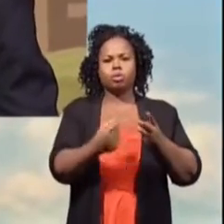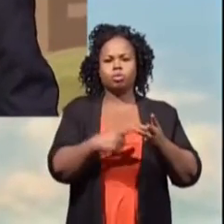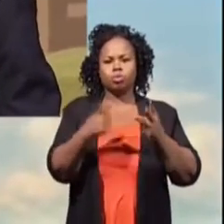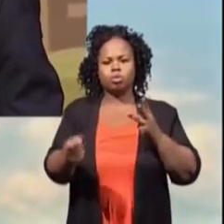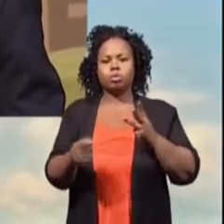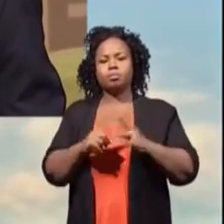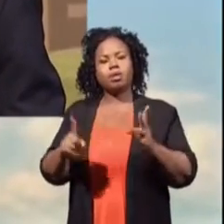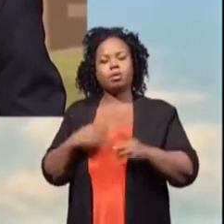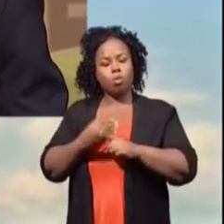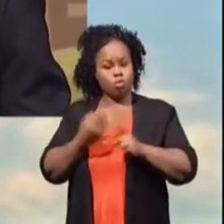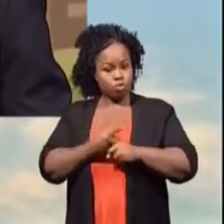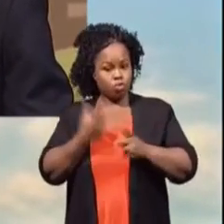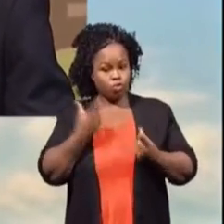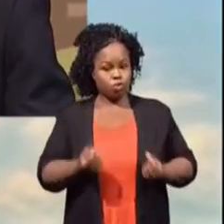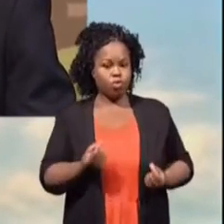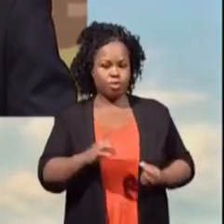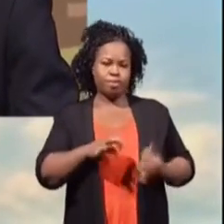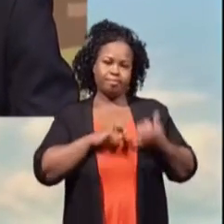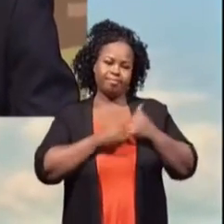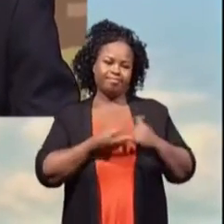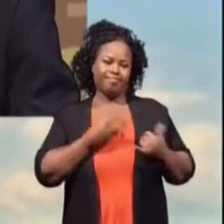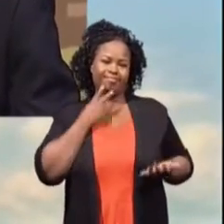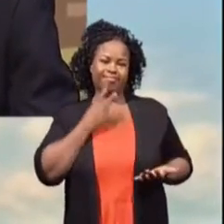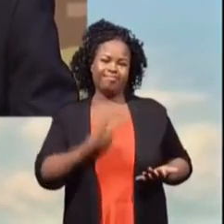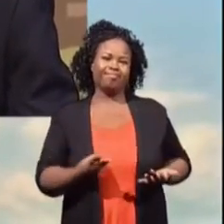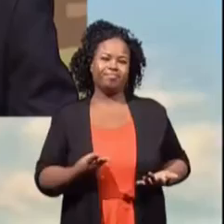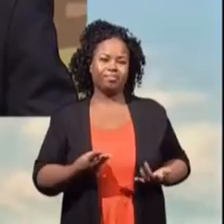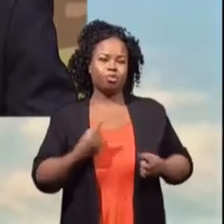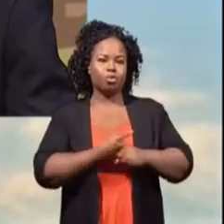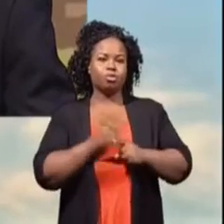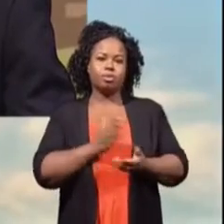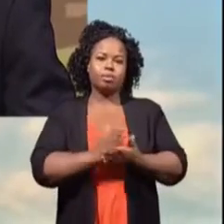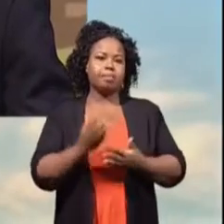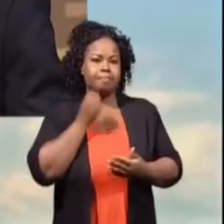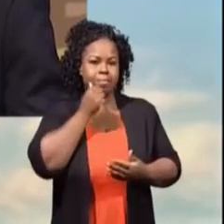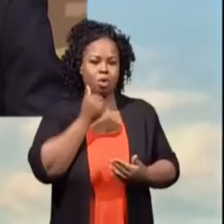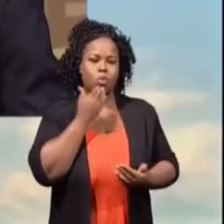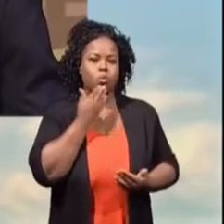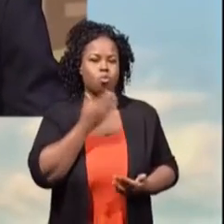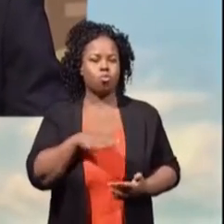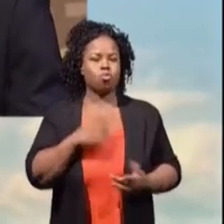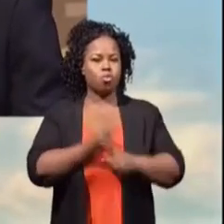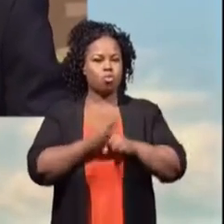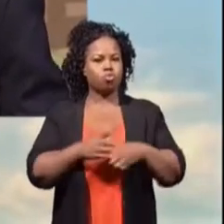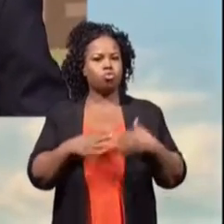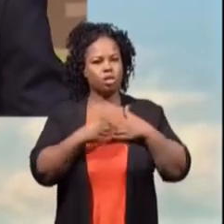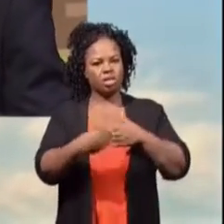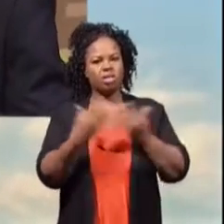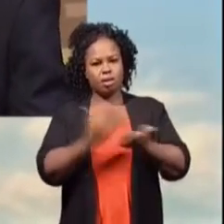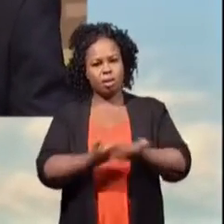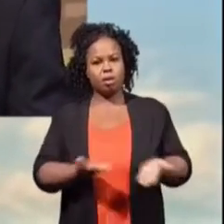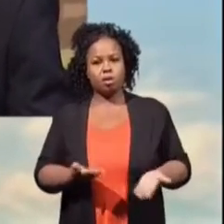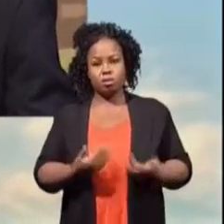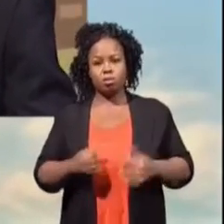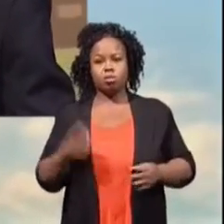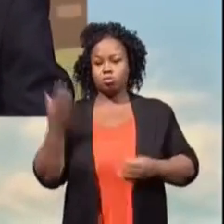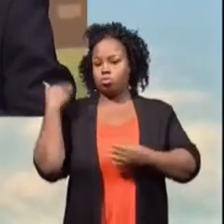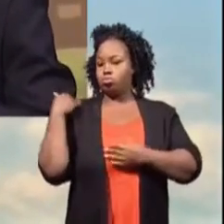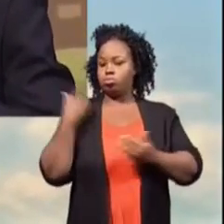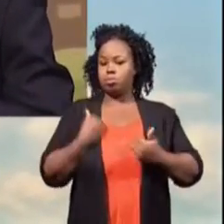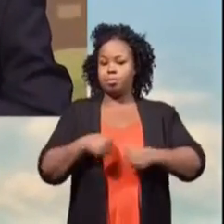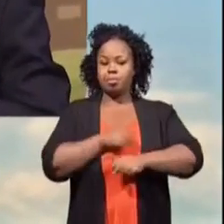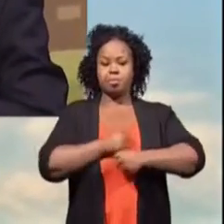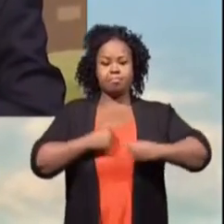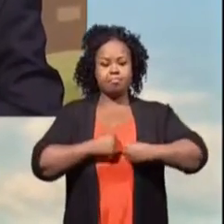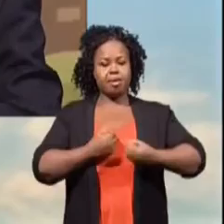mani mangotla ba le mani but motho a tloetsa ntho. I'm trying to say that there must be those men but timo bangata who will take the lead mthwana yetsa ya